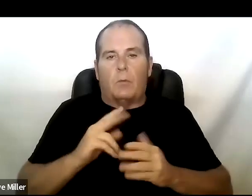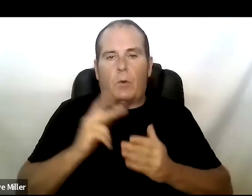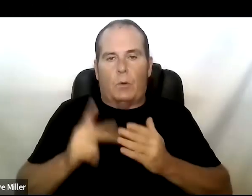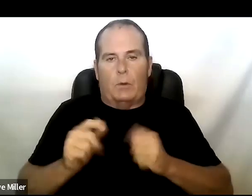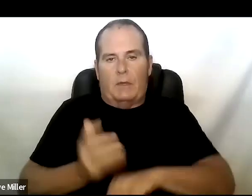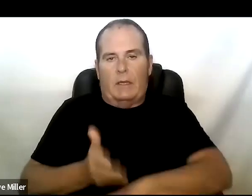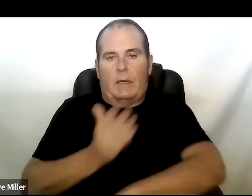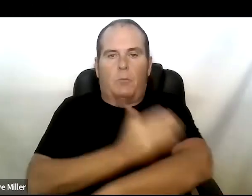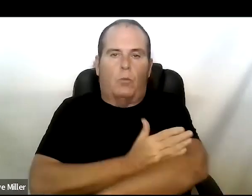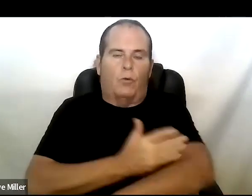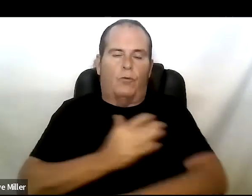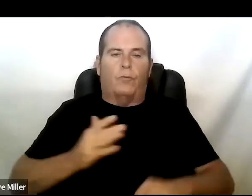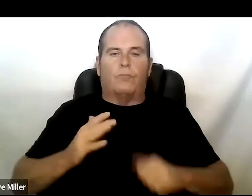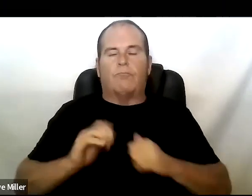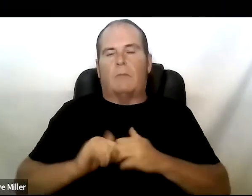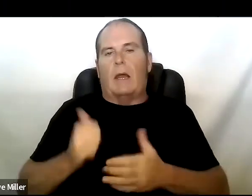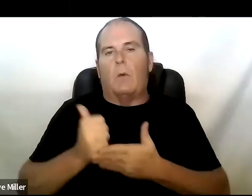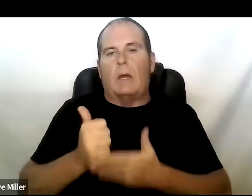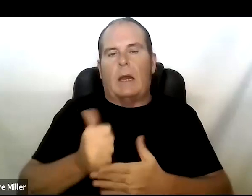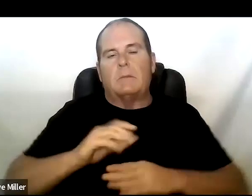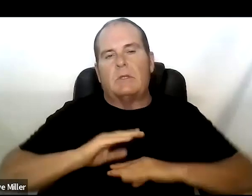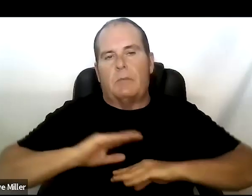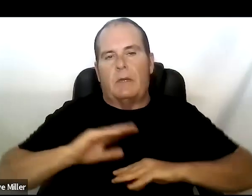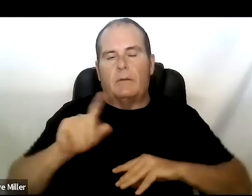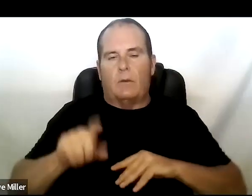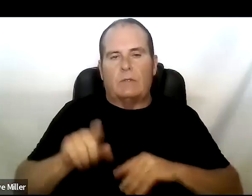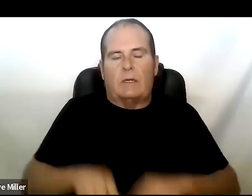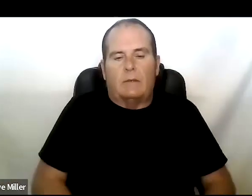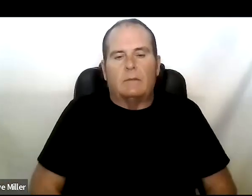improve the way it helps meet these needs.